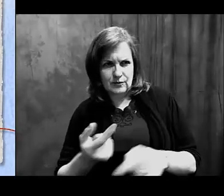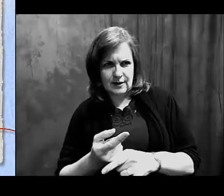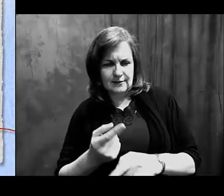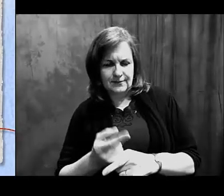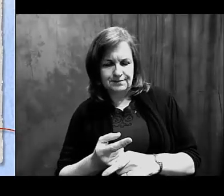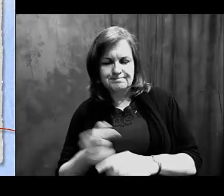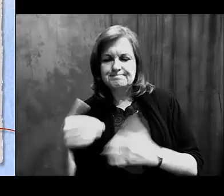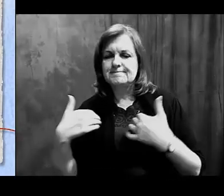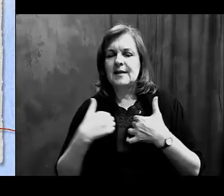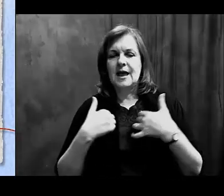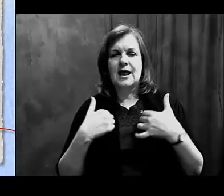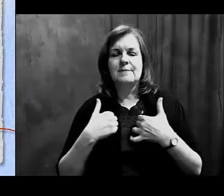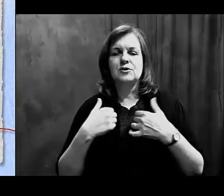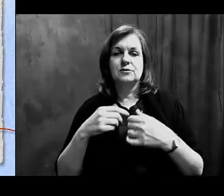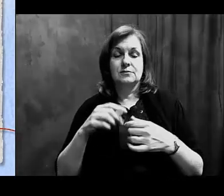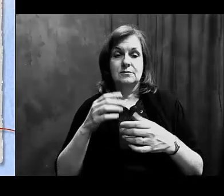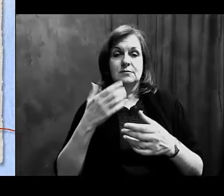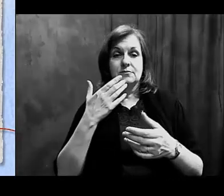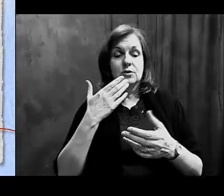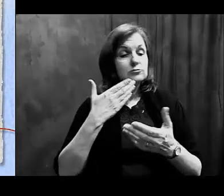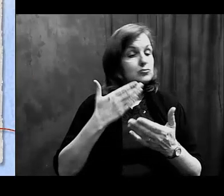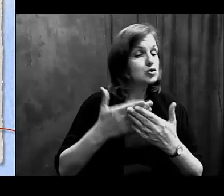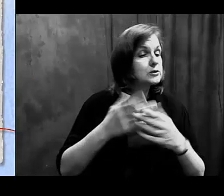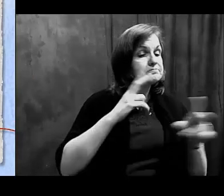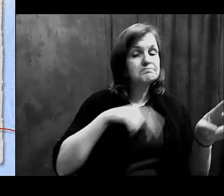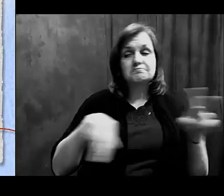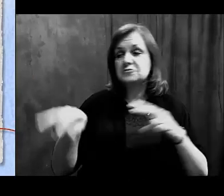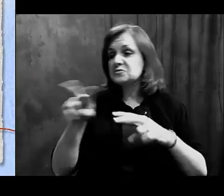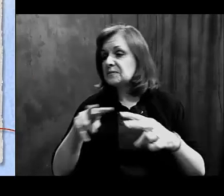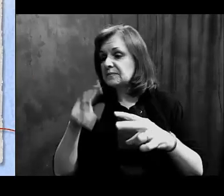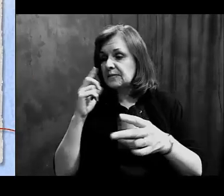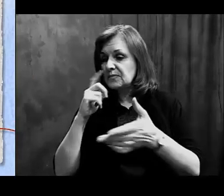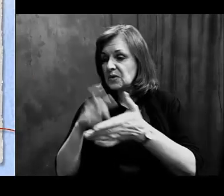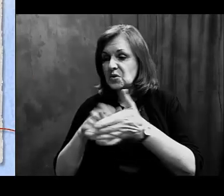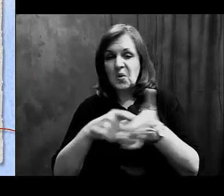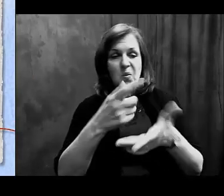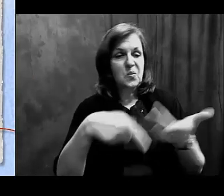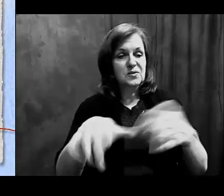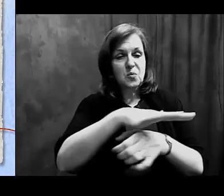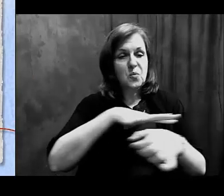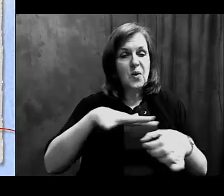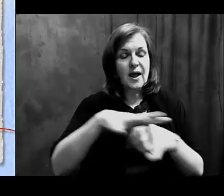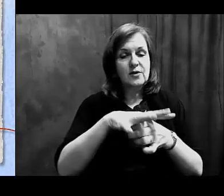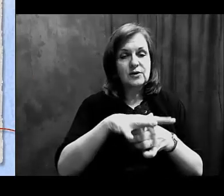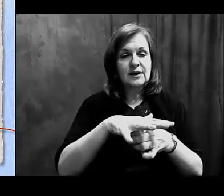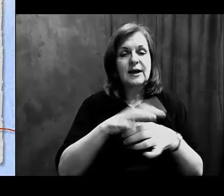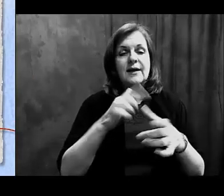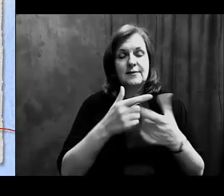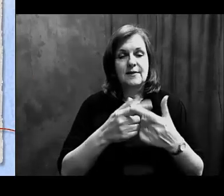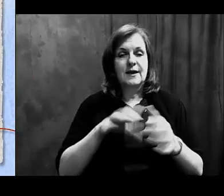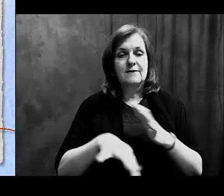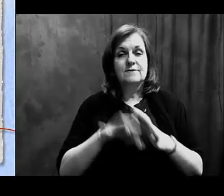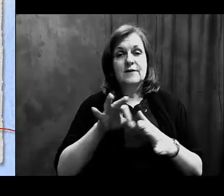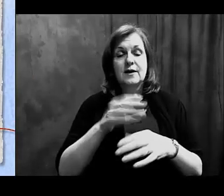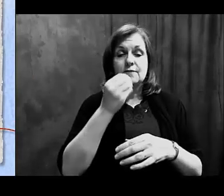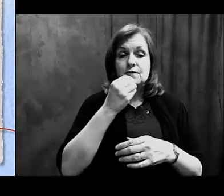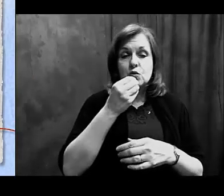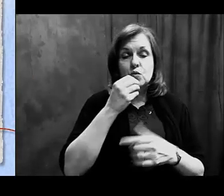right? Animals are very, very good at this for finding food, nesting locations,